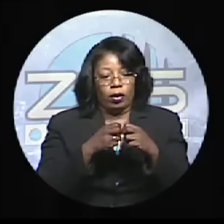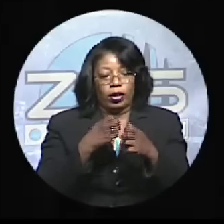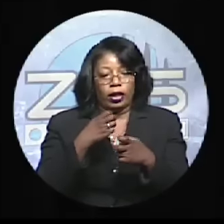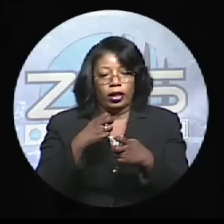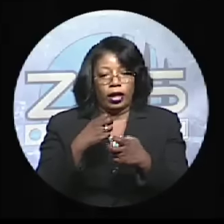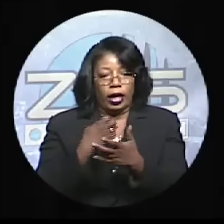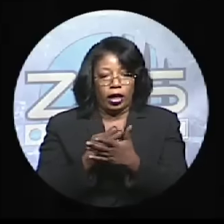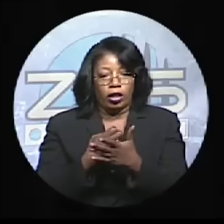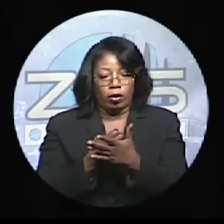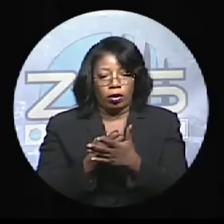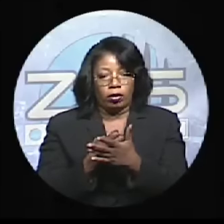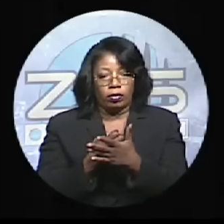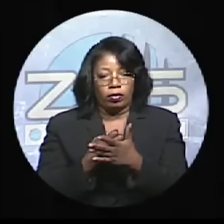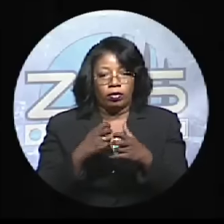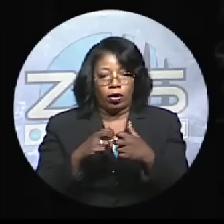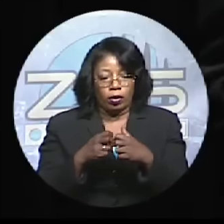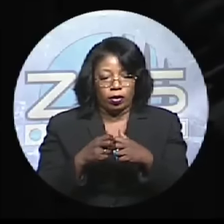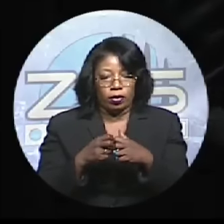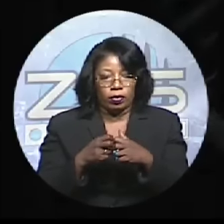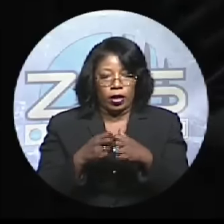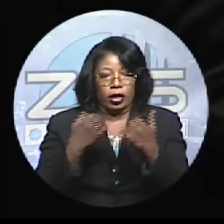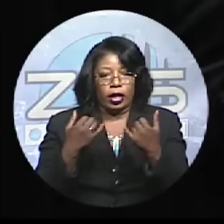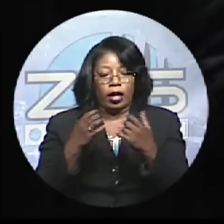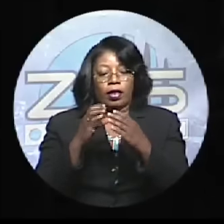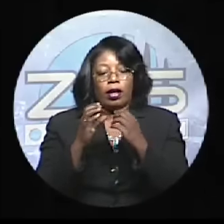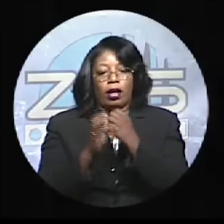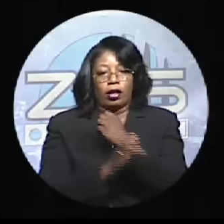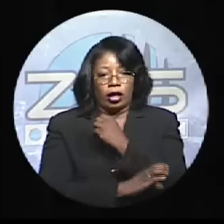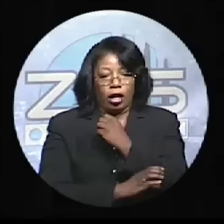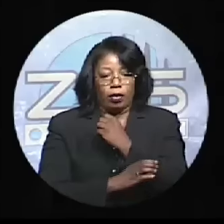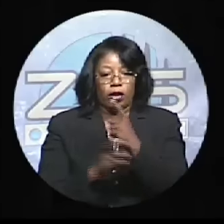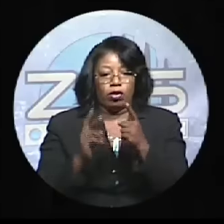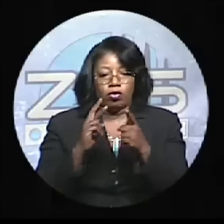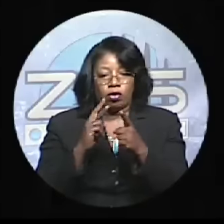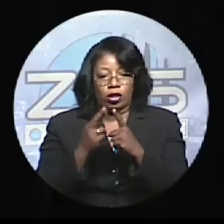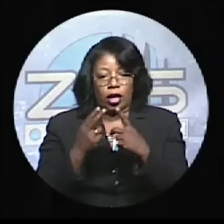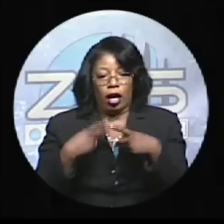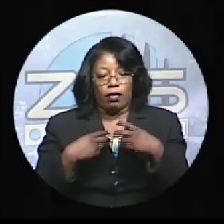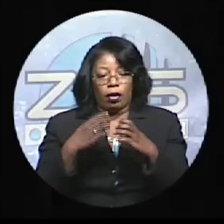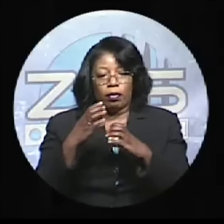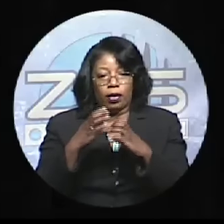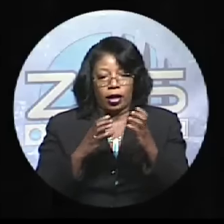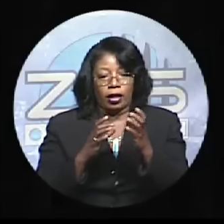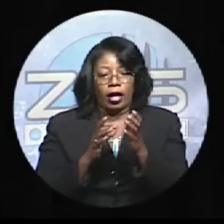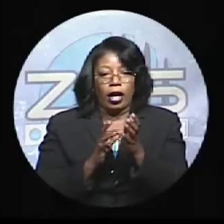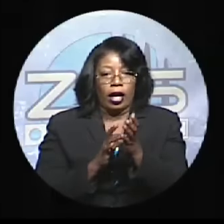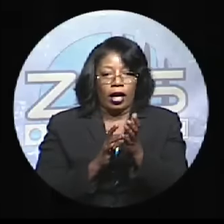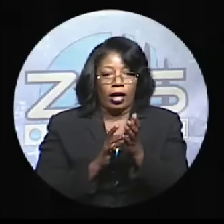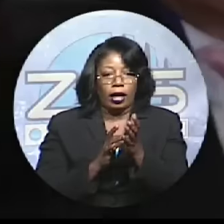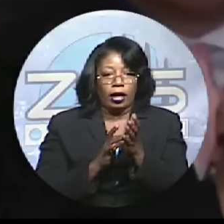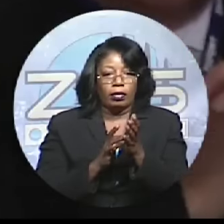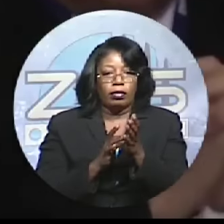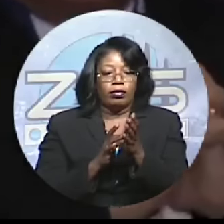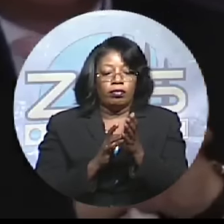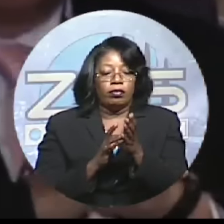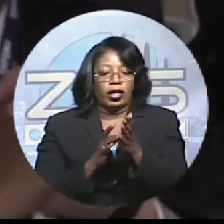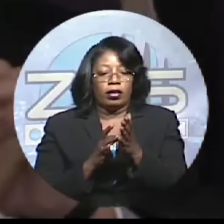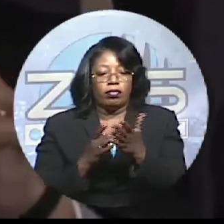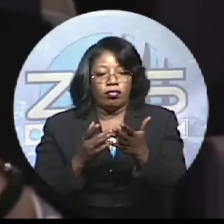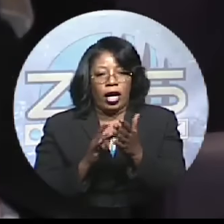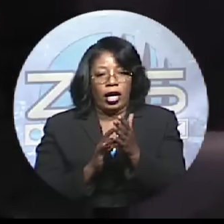crisis. The Caribbean region as a whole provides competitive advantages of accessibility, as you've